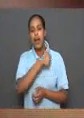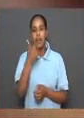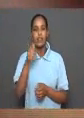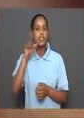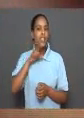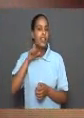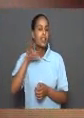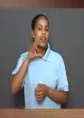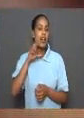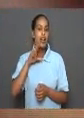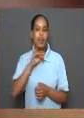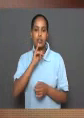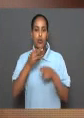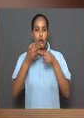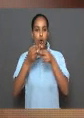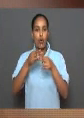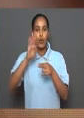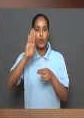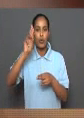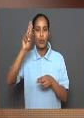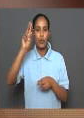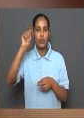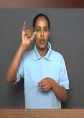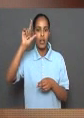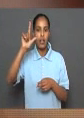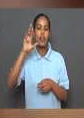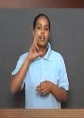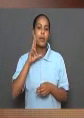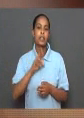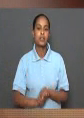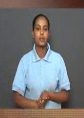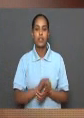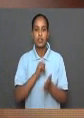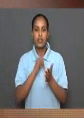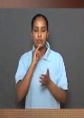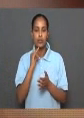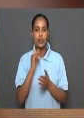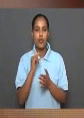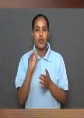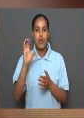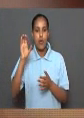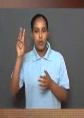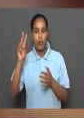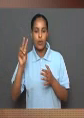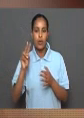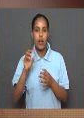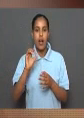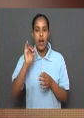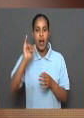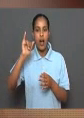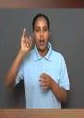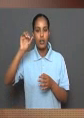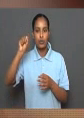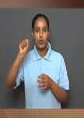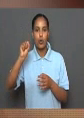Another synthetic rubber is called butyl rubber. It is a copolymer of